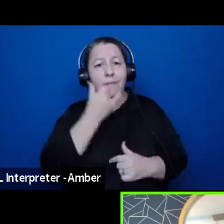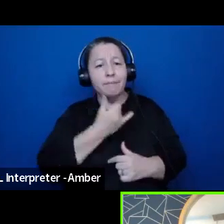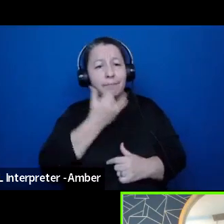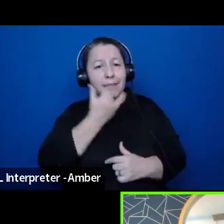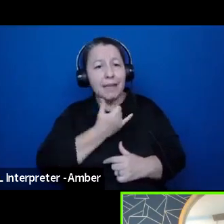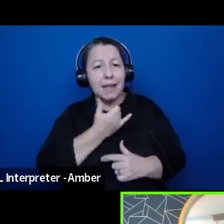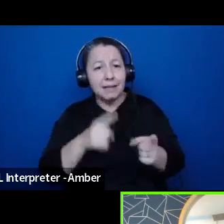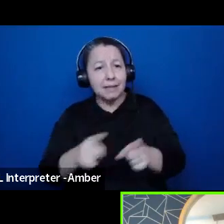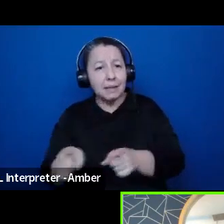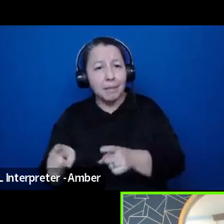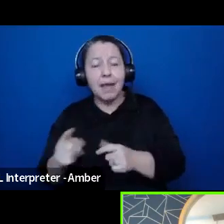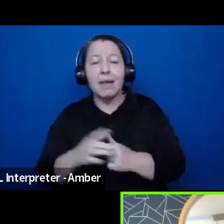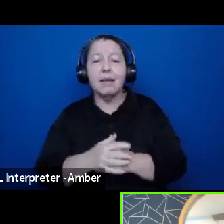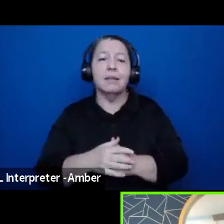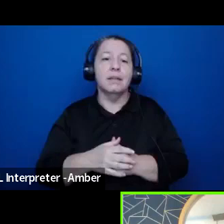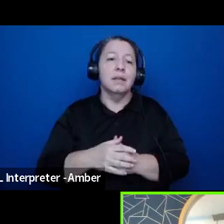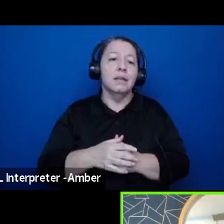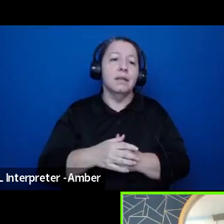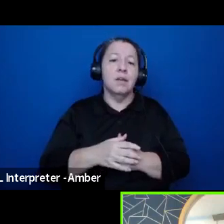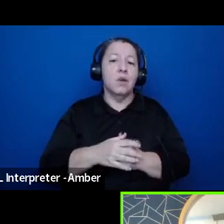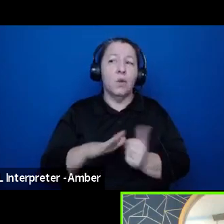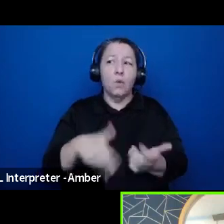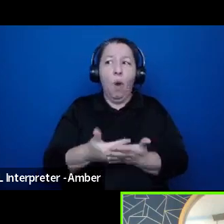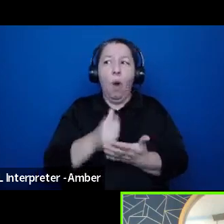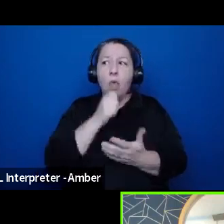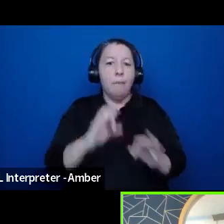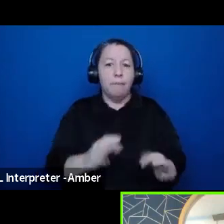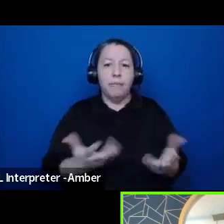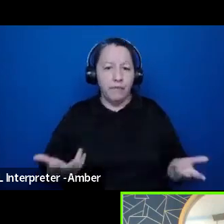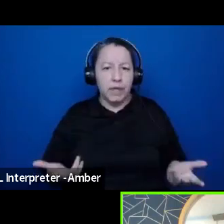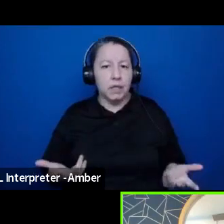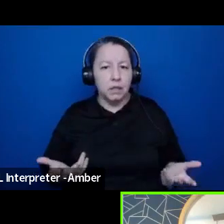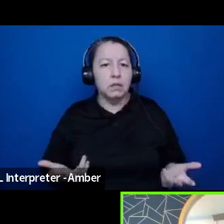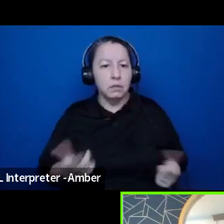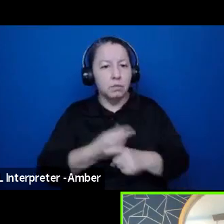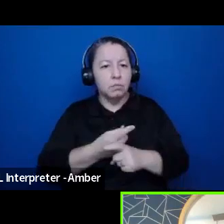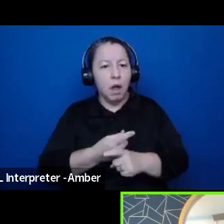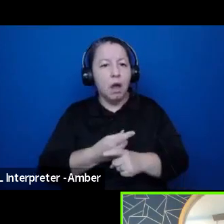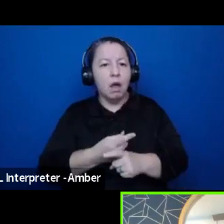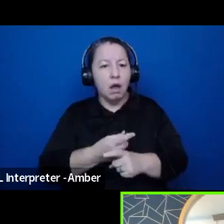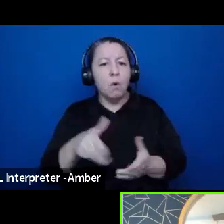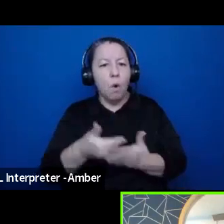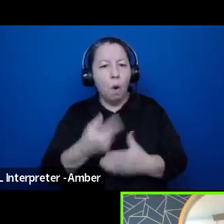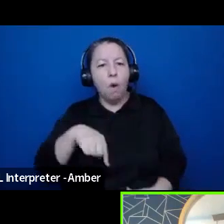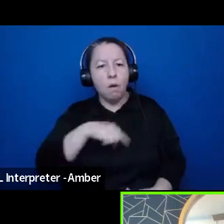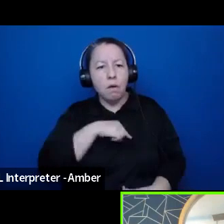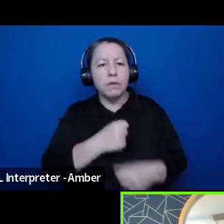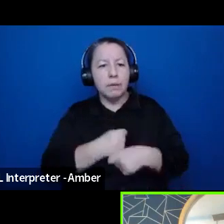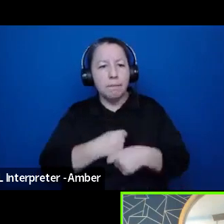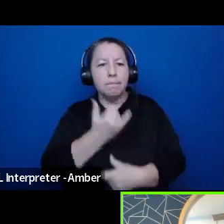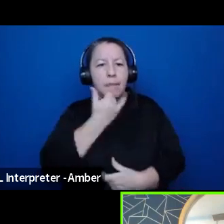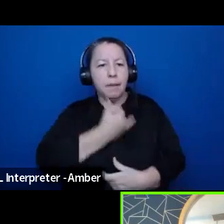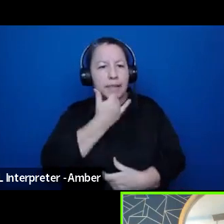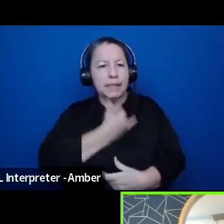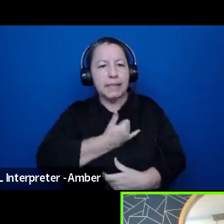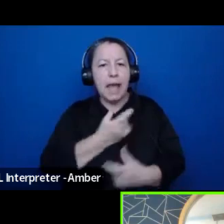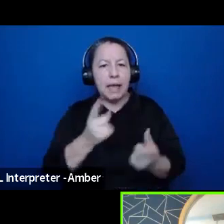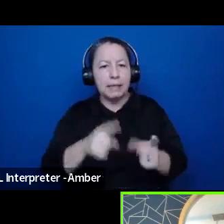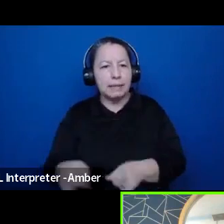right? Because we're all imperfect human beings that make mistakes. I seek